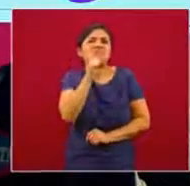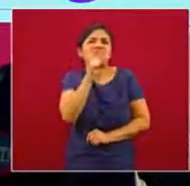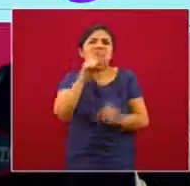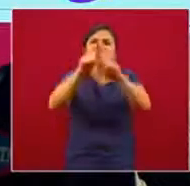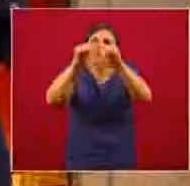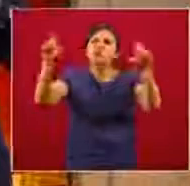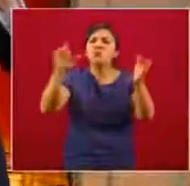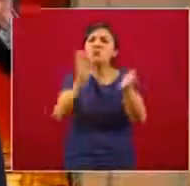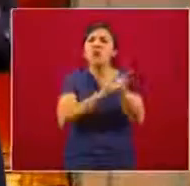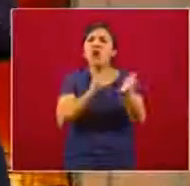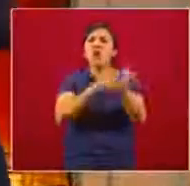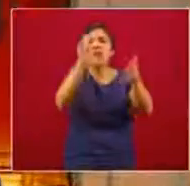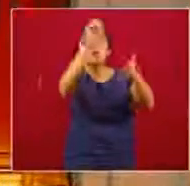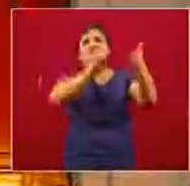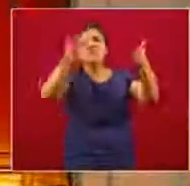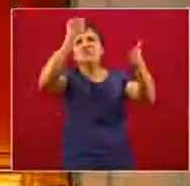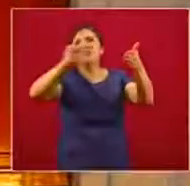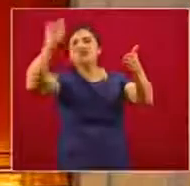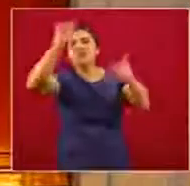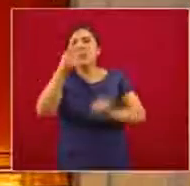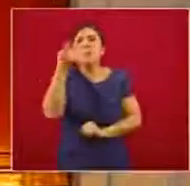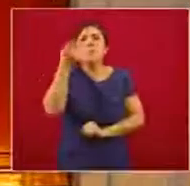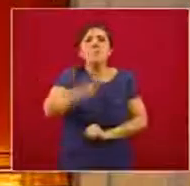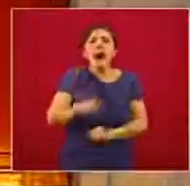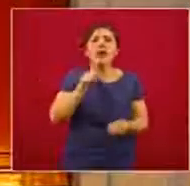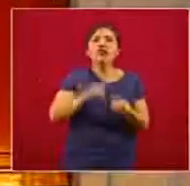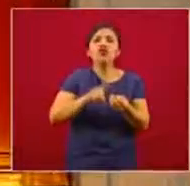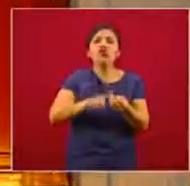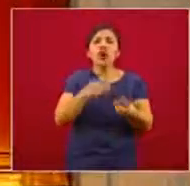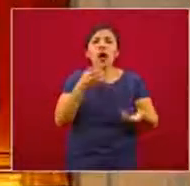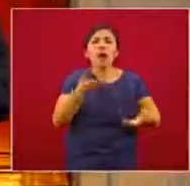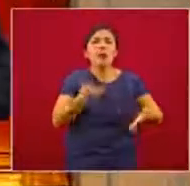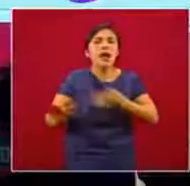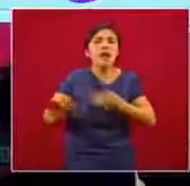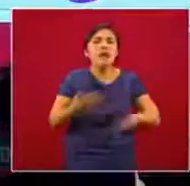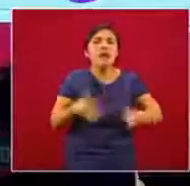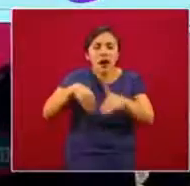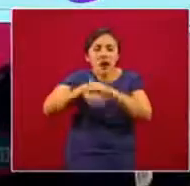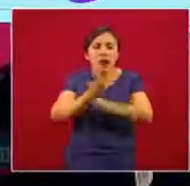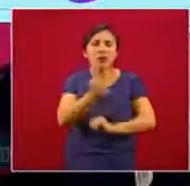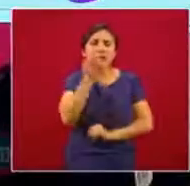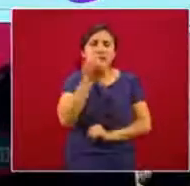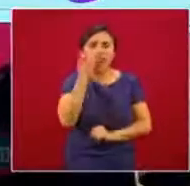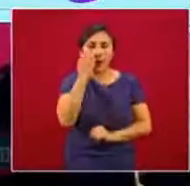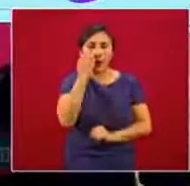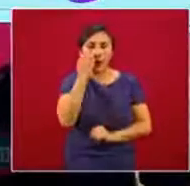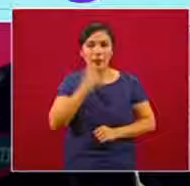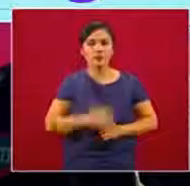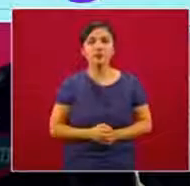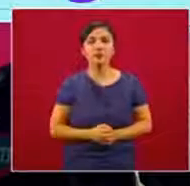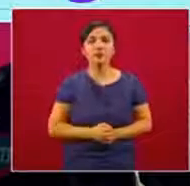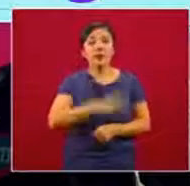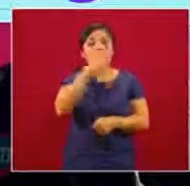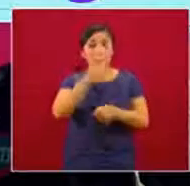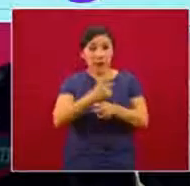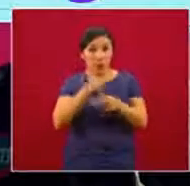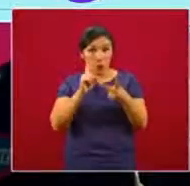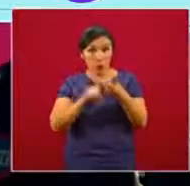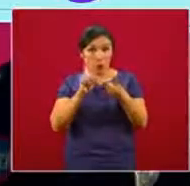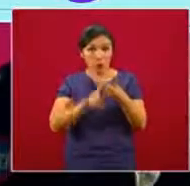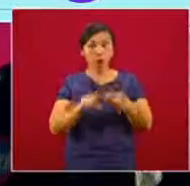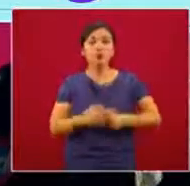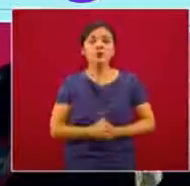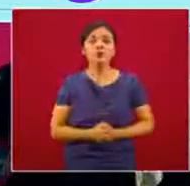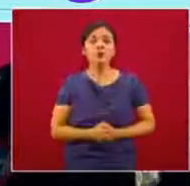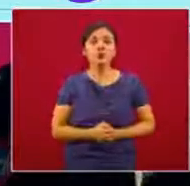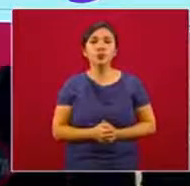or specialized. We are just talking about any regular, no homemade notice that we